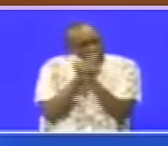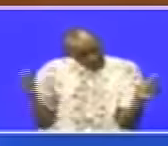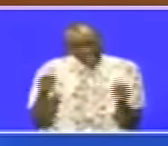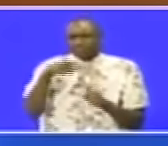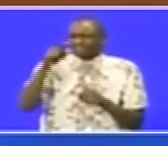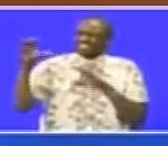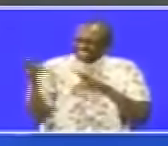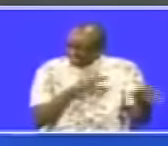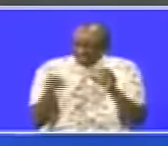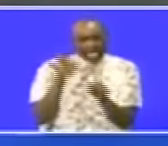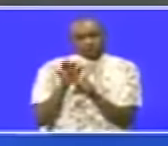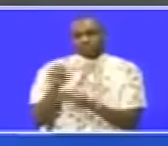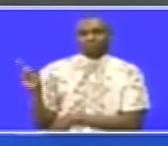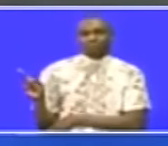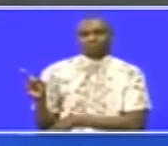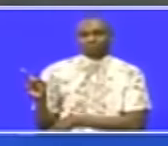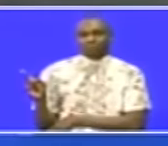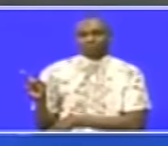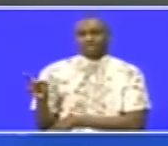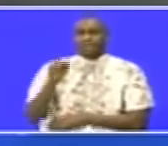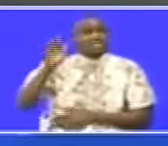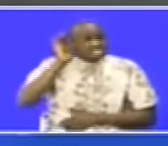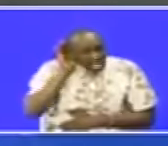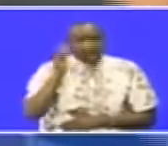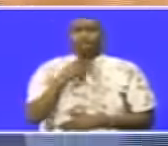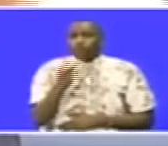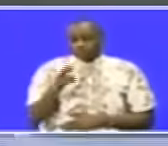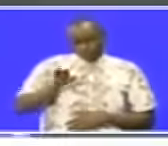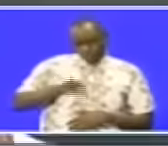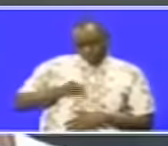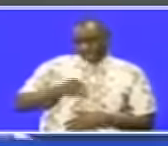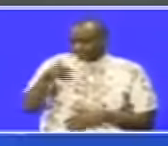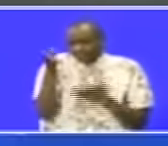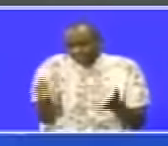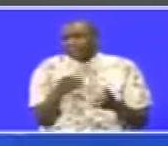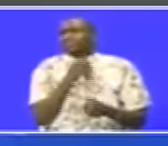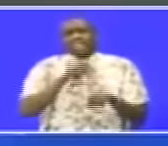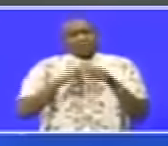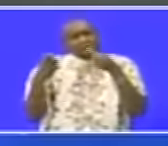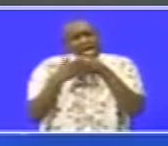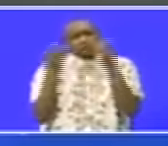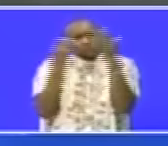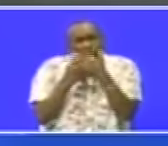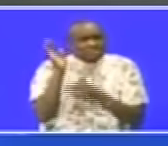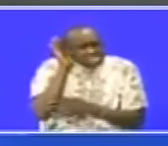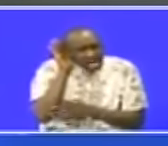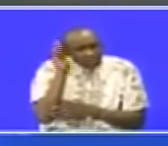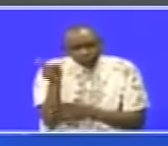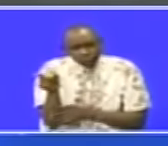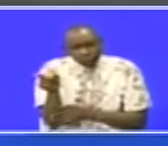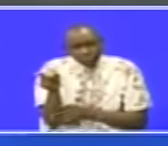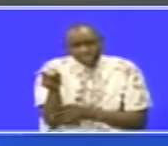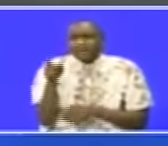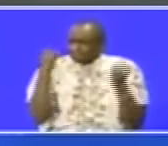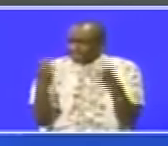the brutality that befell him. Nilisikia sauti ya mama akiwa chini na kulikuwa ni usiku saa 3. Mimi nilijua